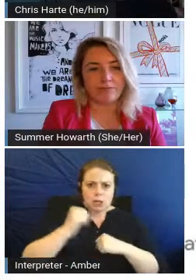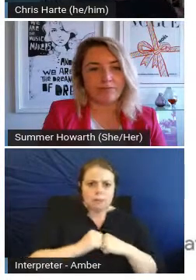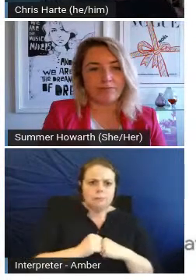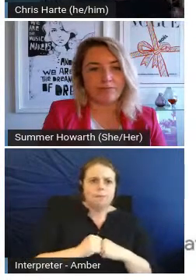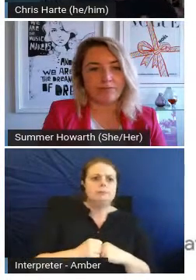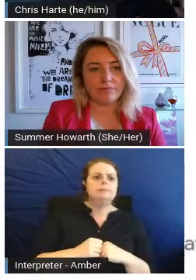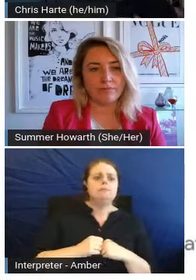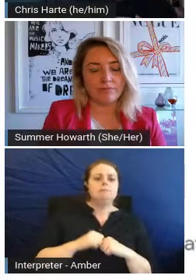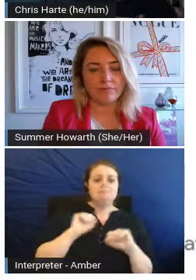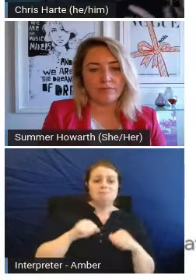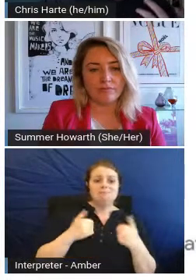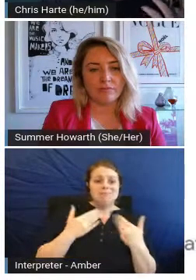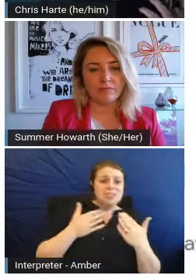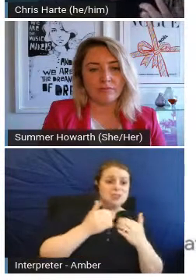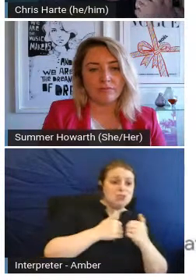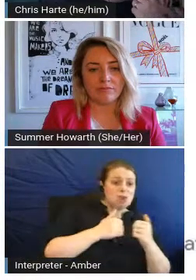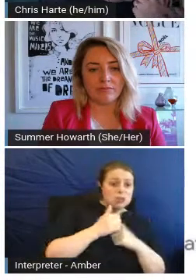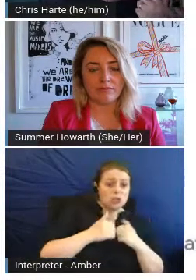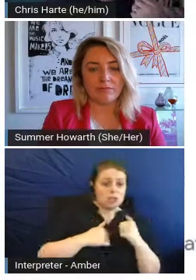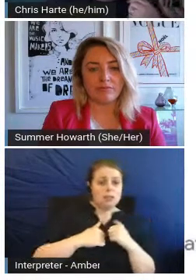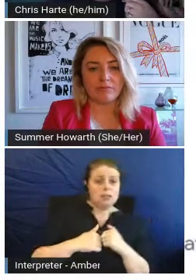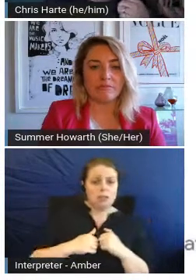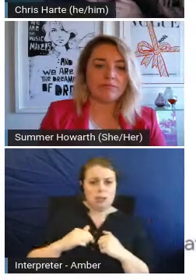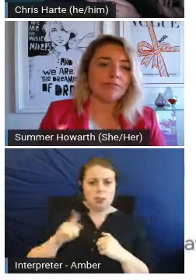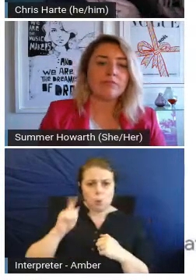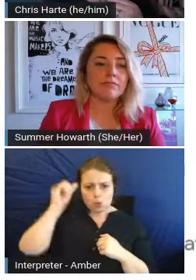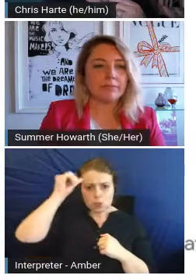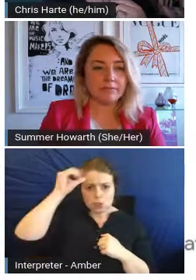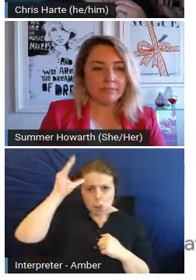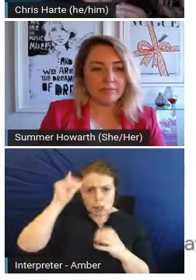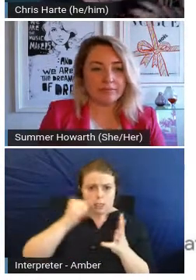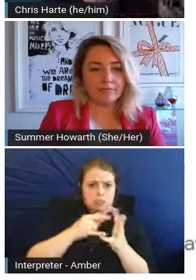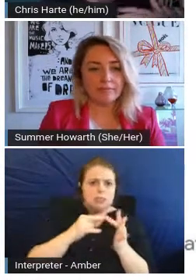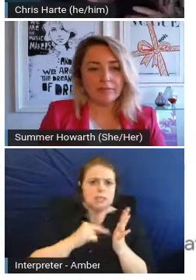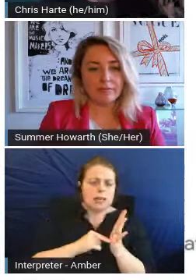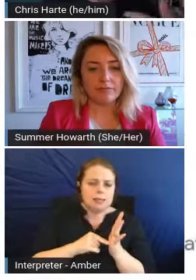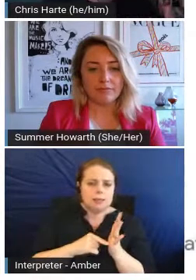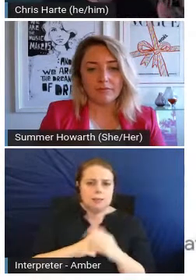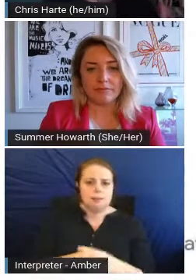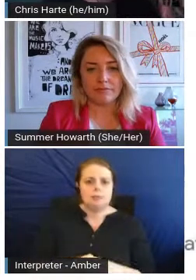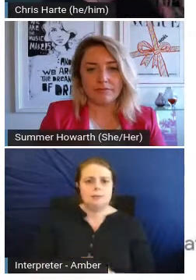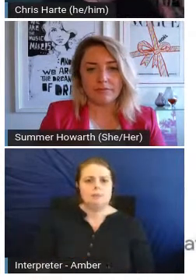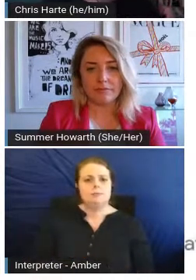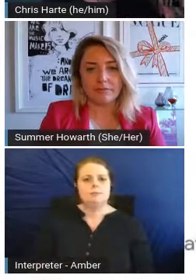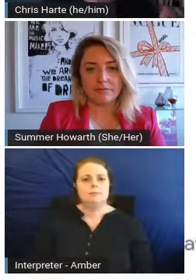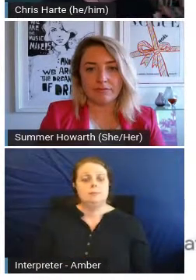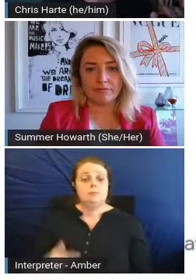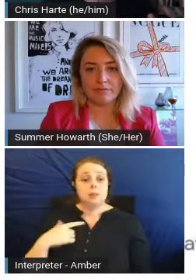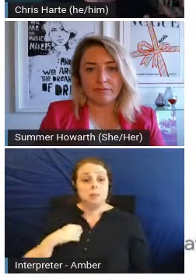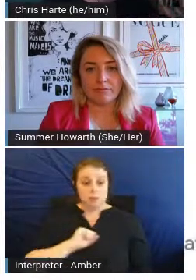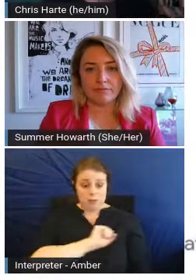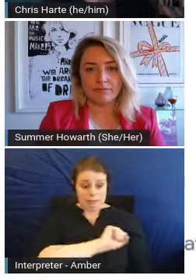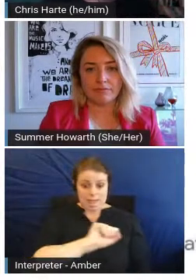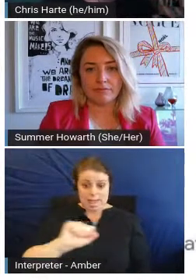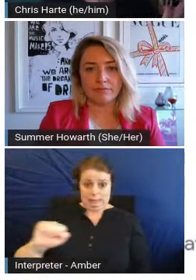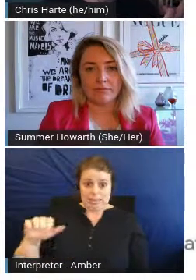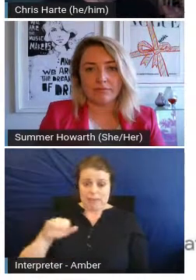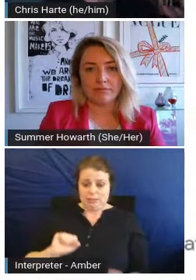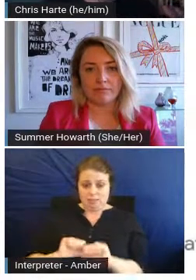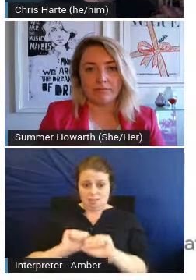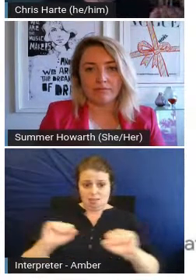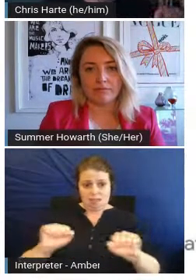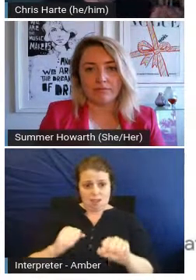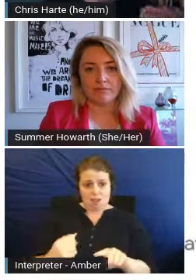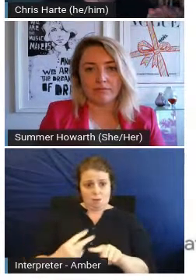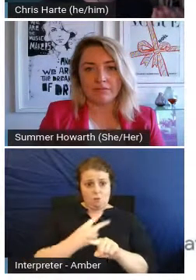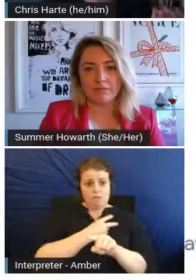some structure. Like what's the knowledge set, and you can, and because each student has their own reflection journey, they can